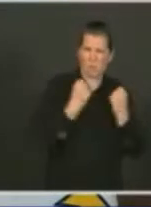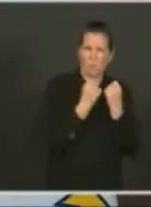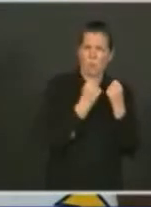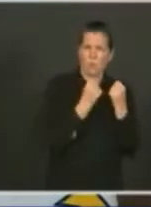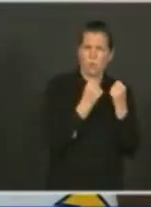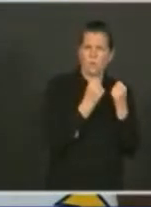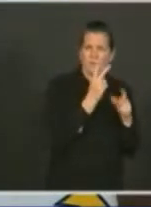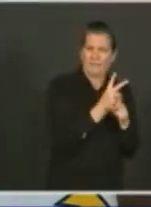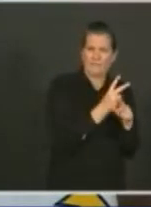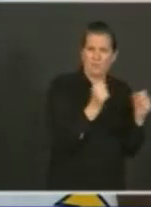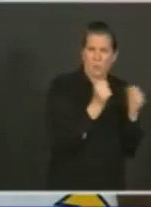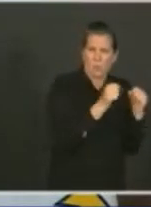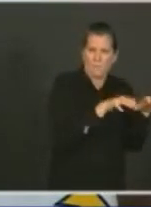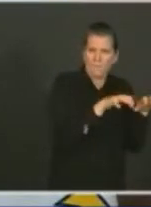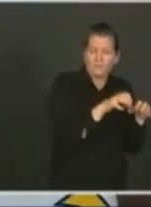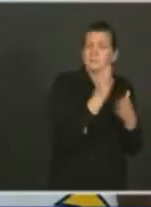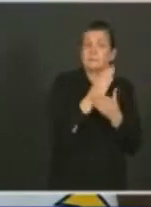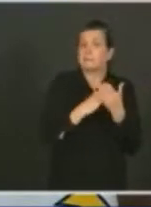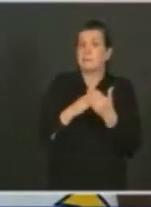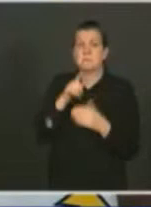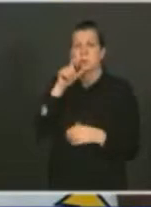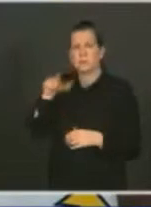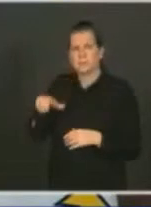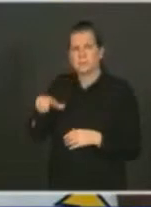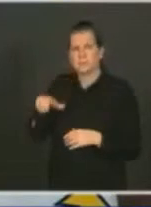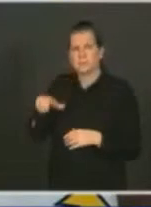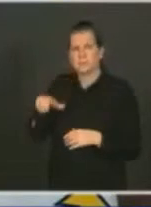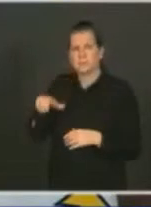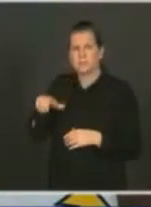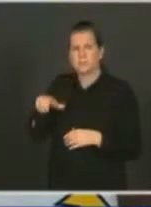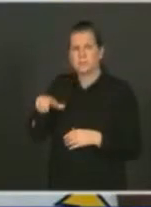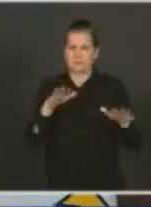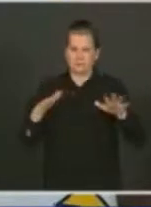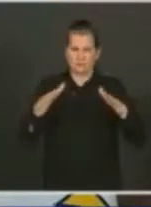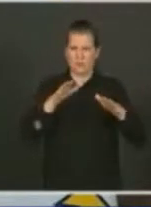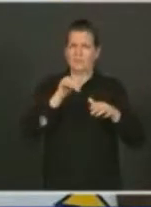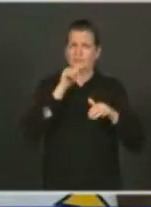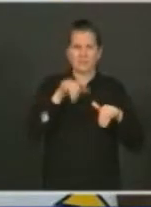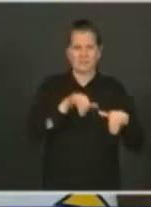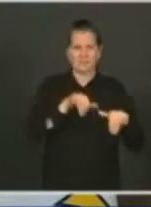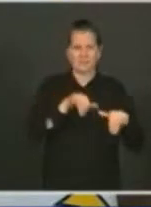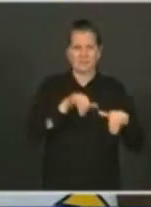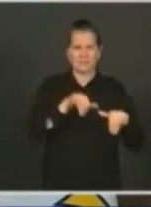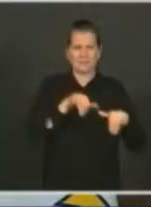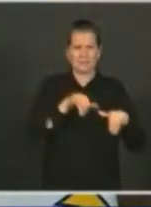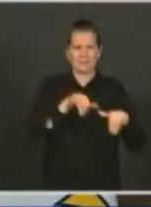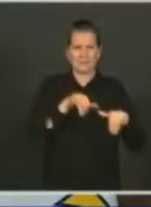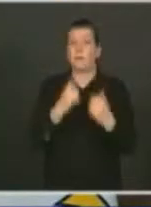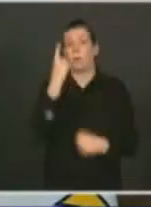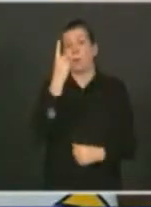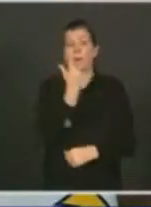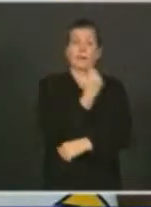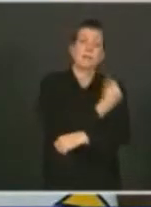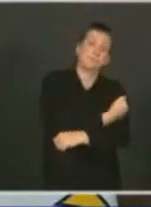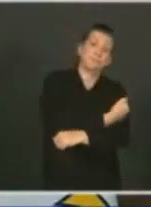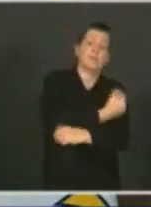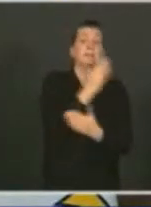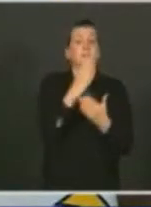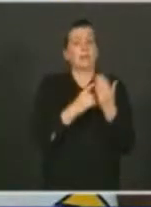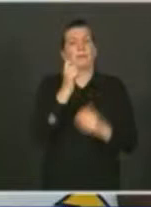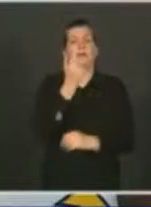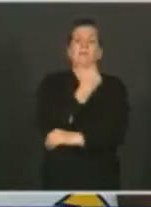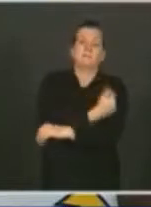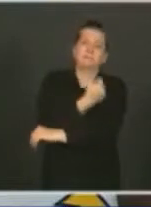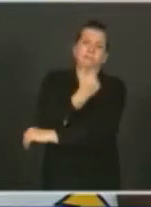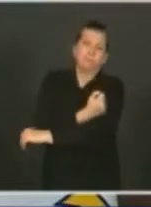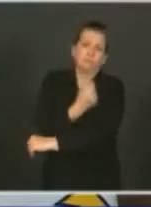or refrigeration. Others spoil very quickly. Some are 1 dose, some are 2 dose. There's a number of manufacturers. So we